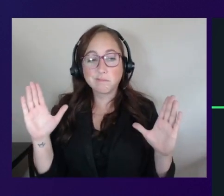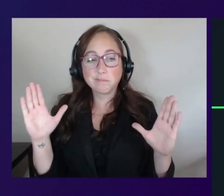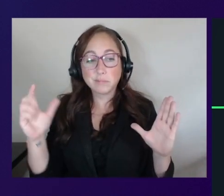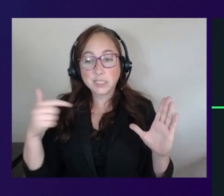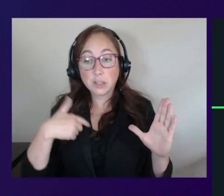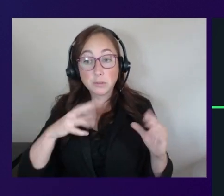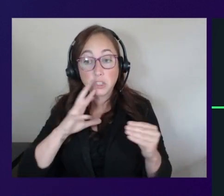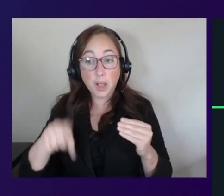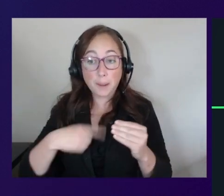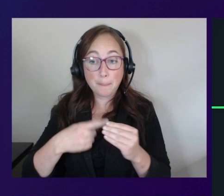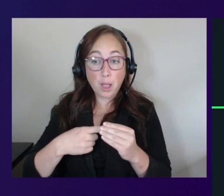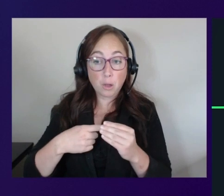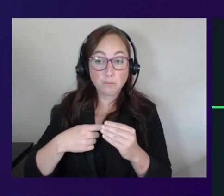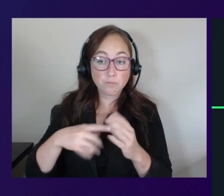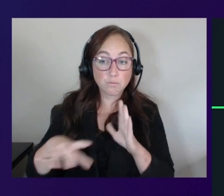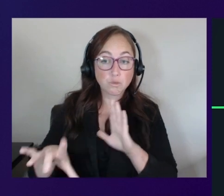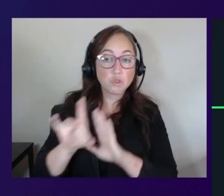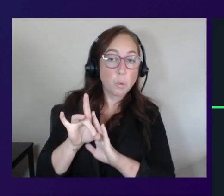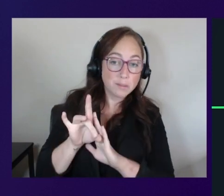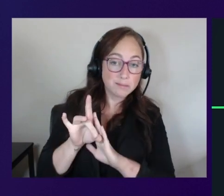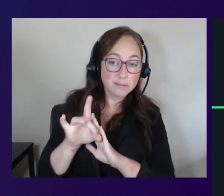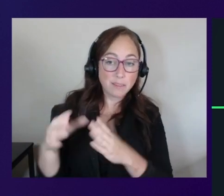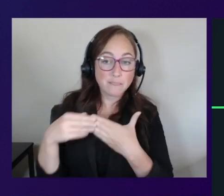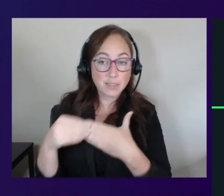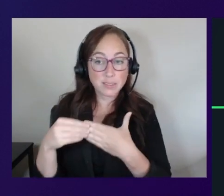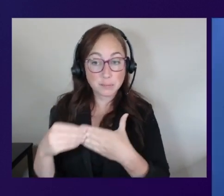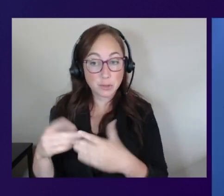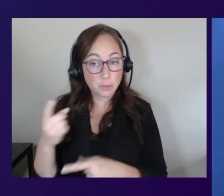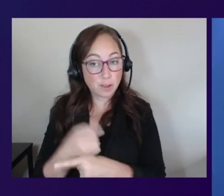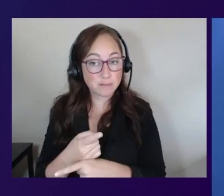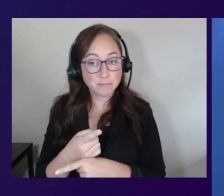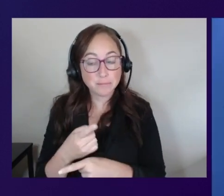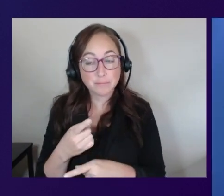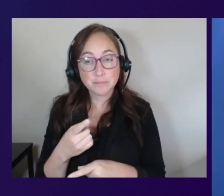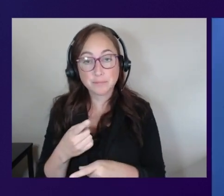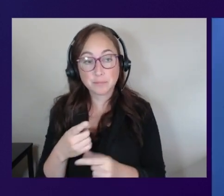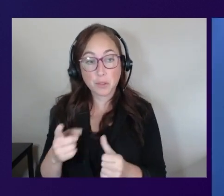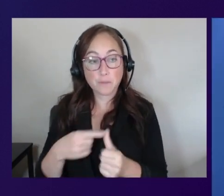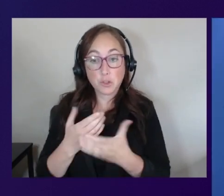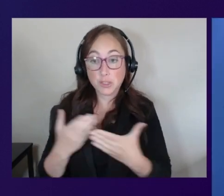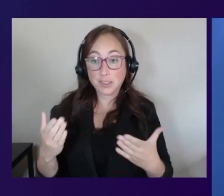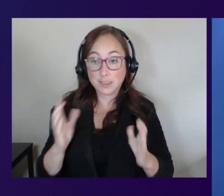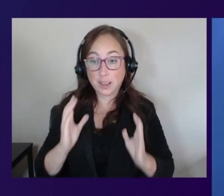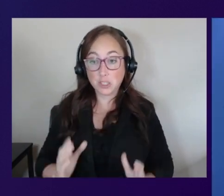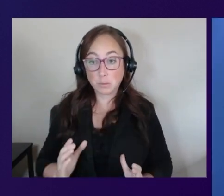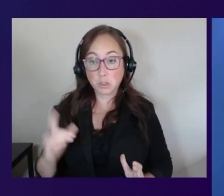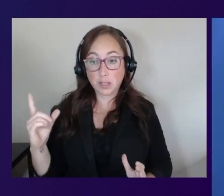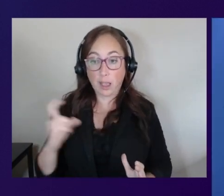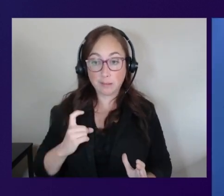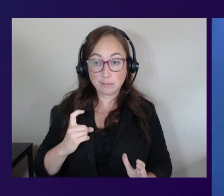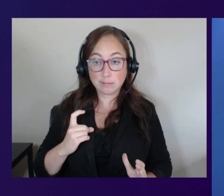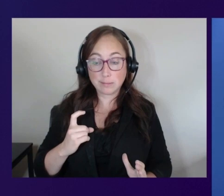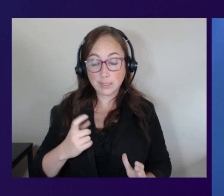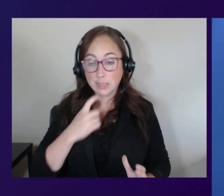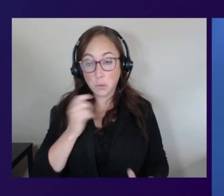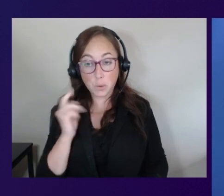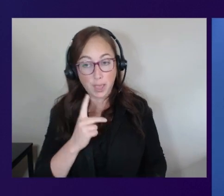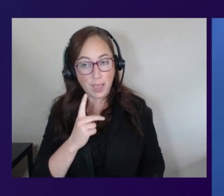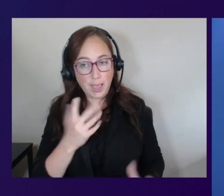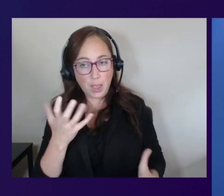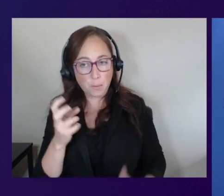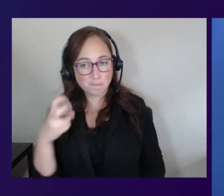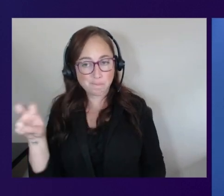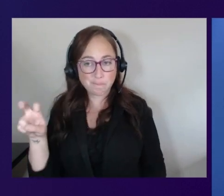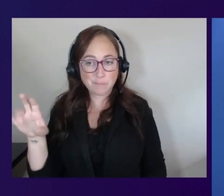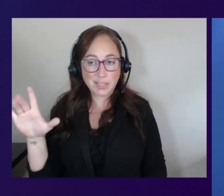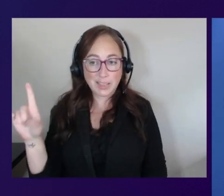about choice and flexibility, right? The first thing customers ask us, like, okay, I want to move to the cloud. What do I